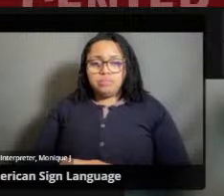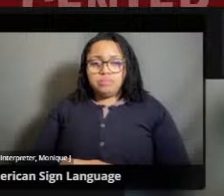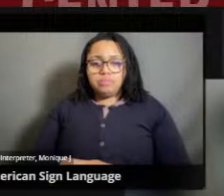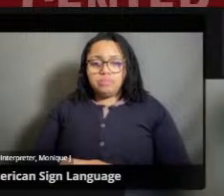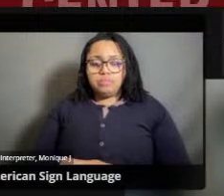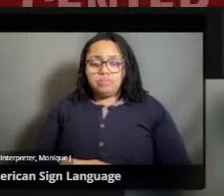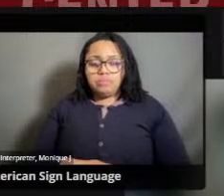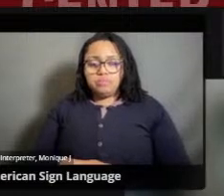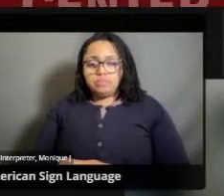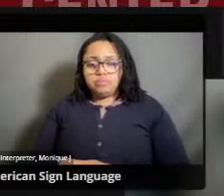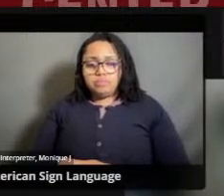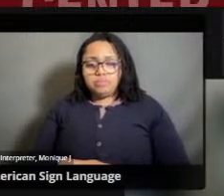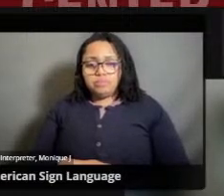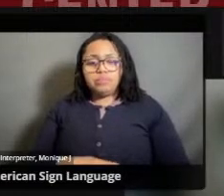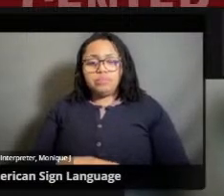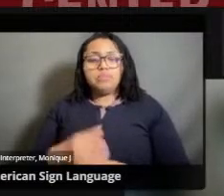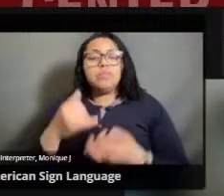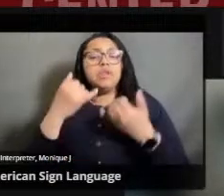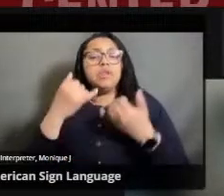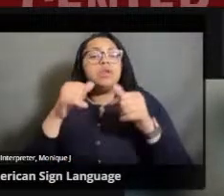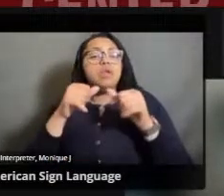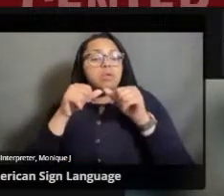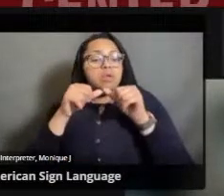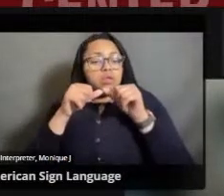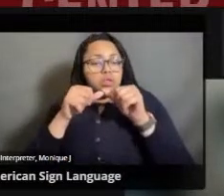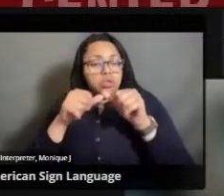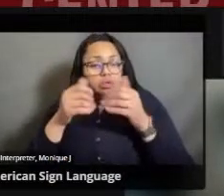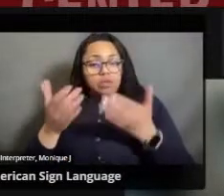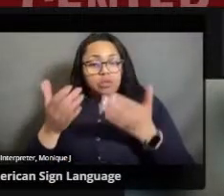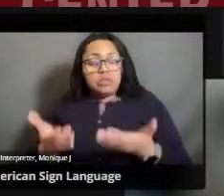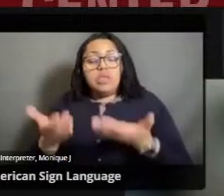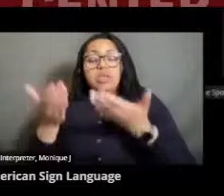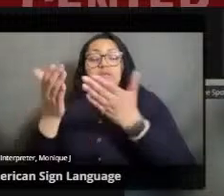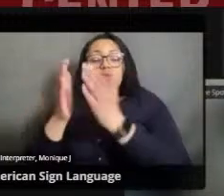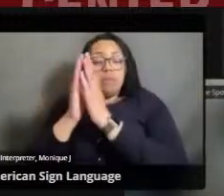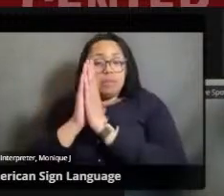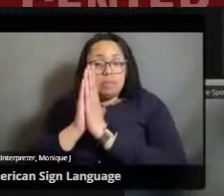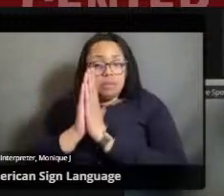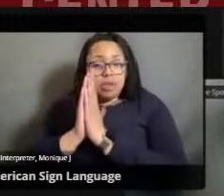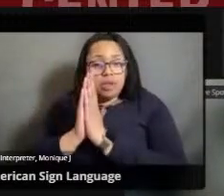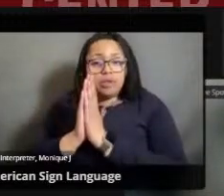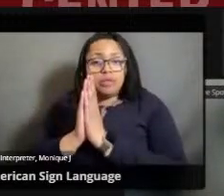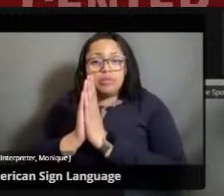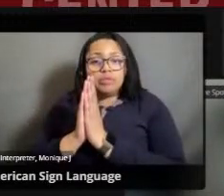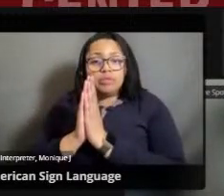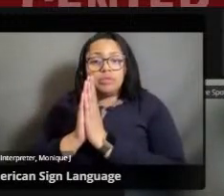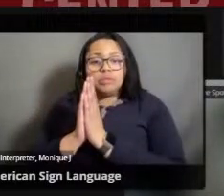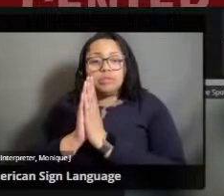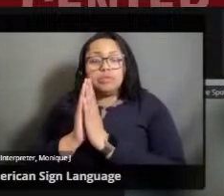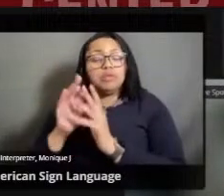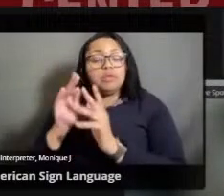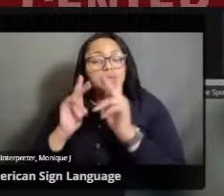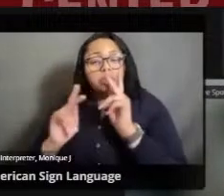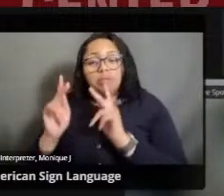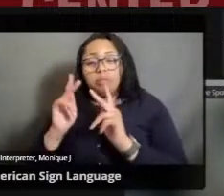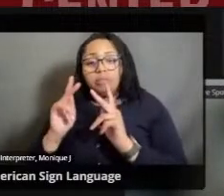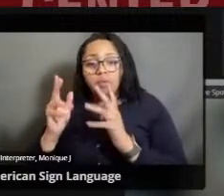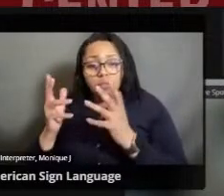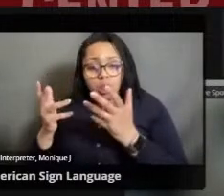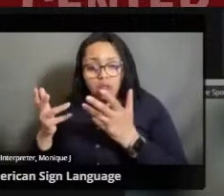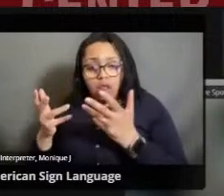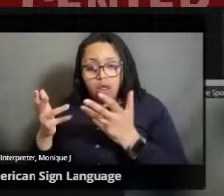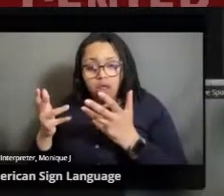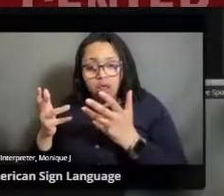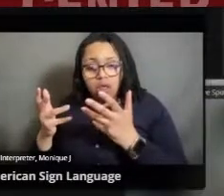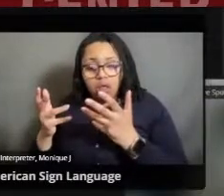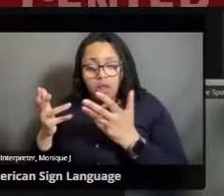Just to continue lifting up some of these prayers that folks have entered into